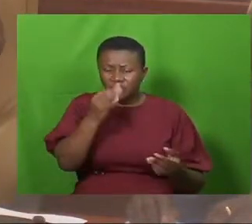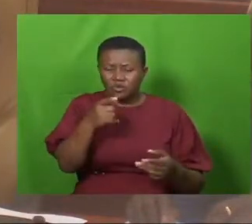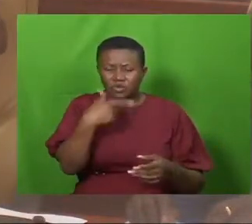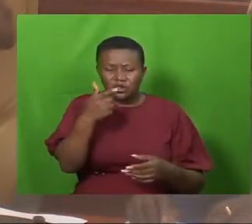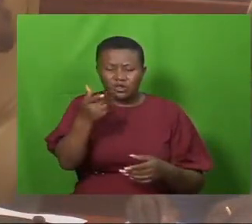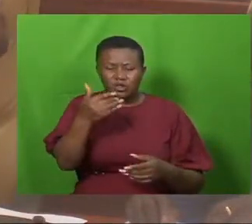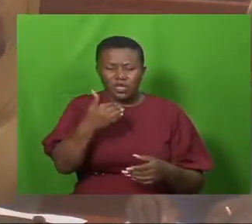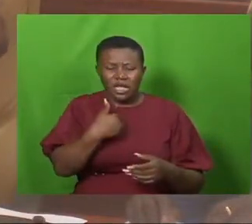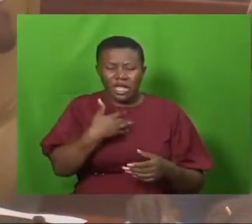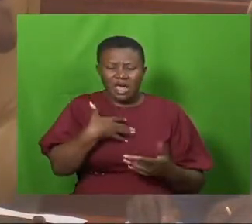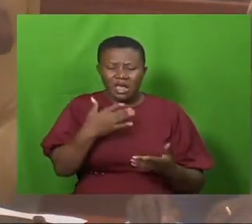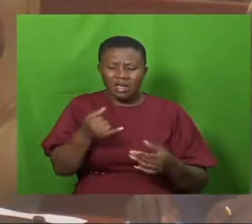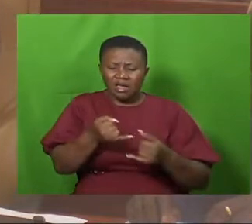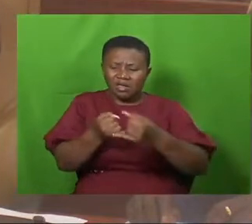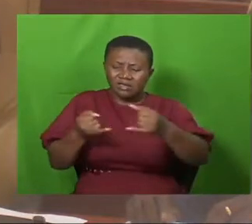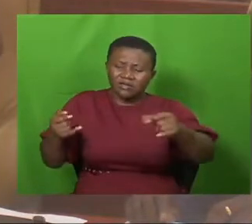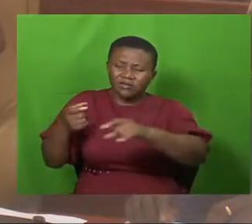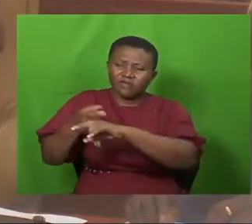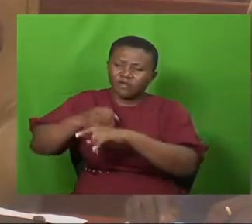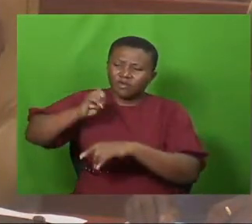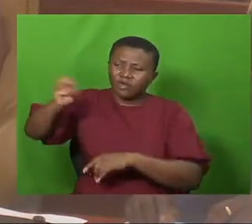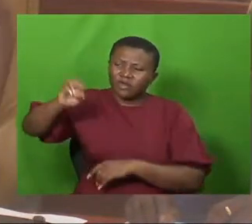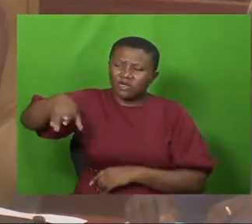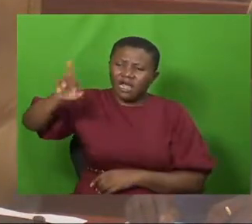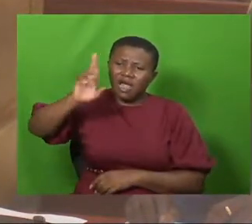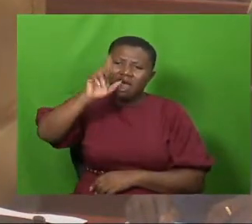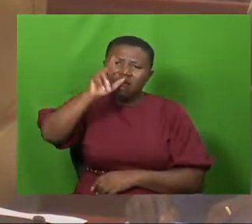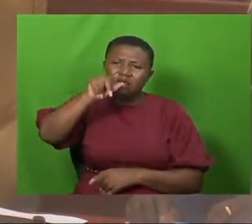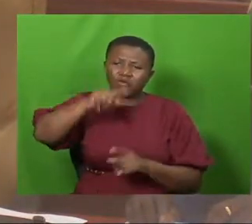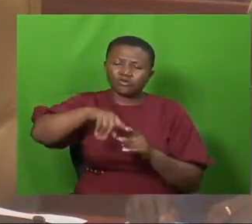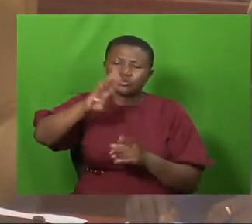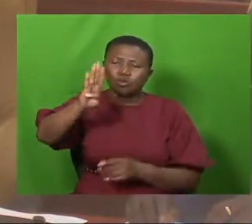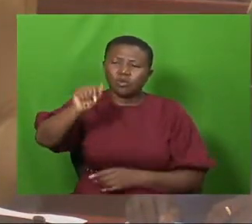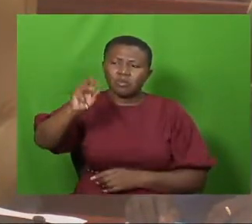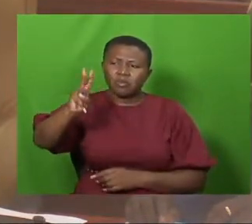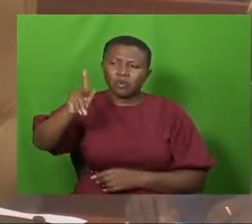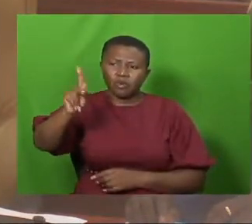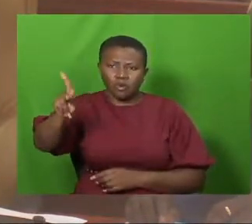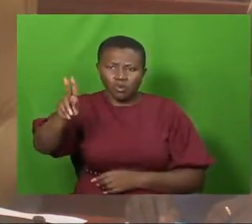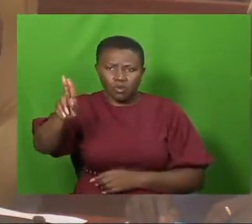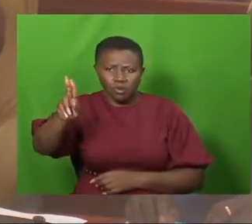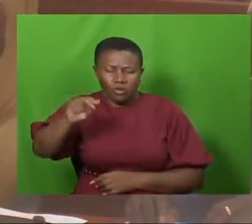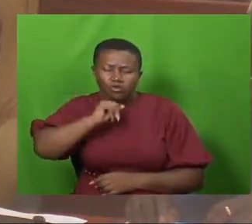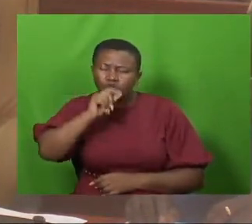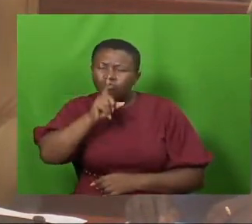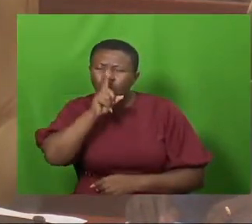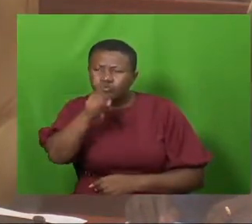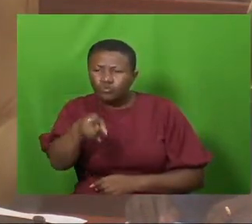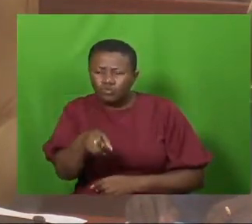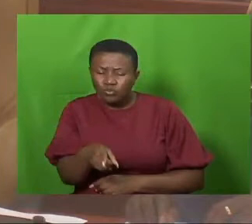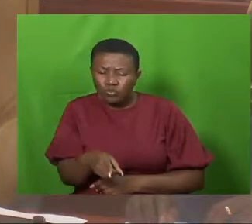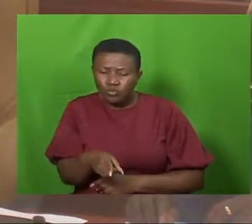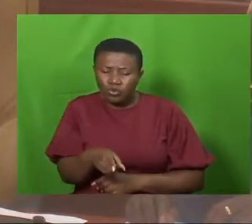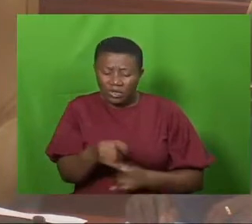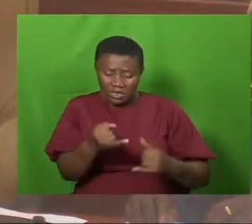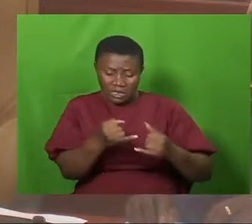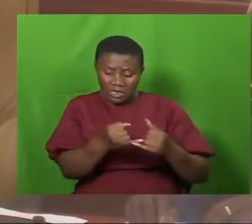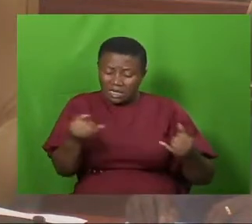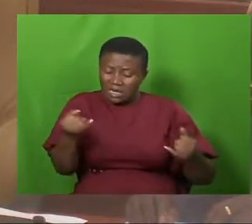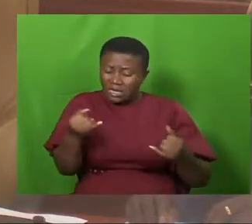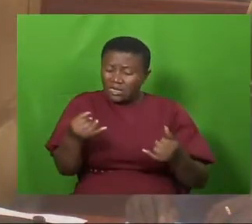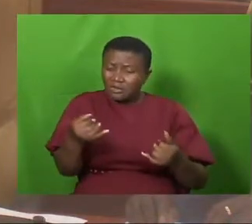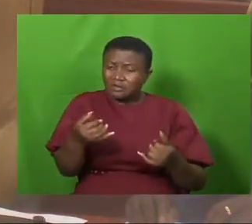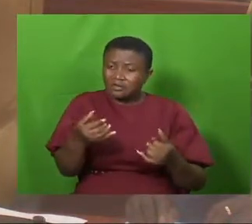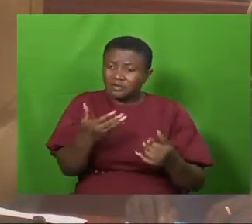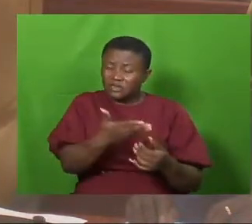fiber from Accra to Boko, that's a palpable lie. The fiber from Accra to Go